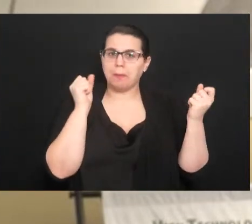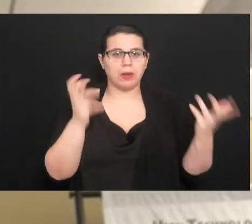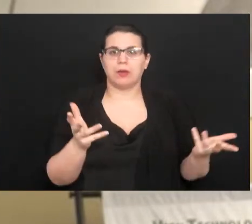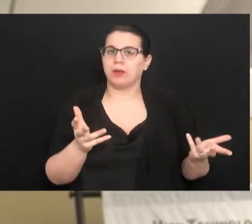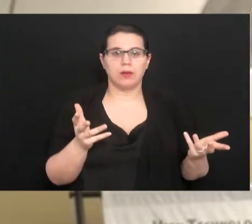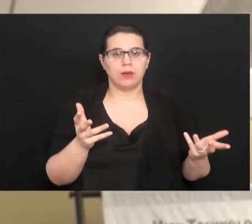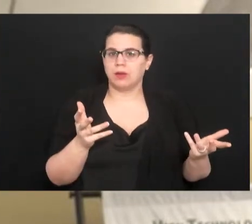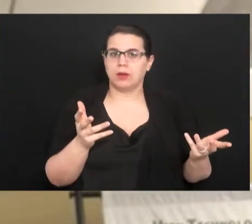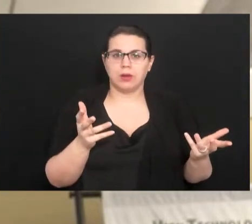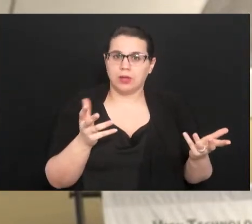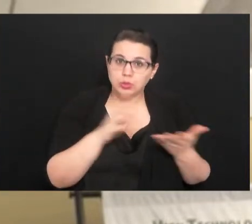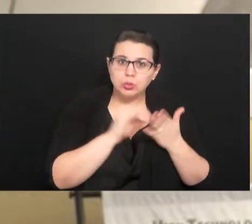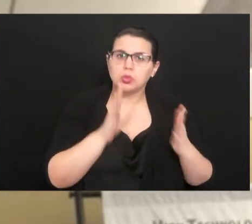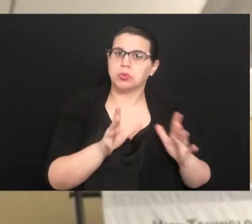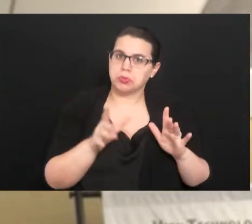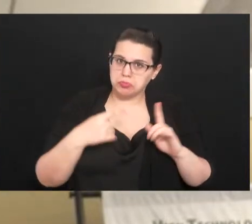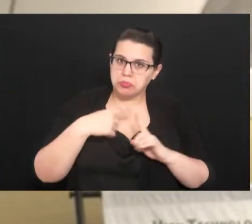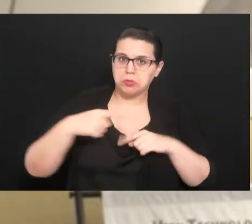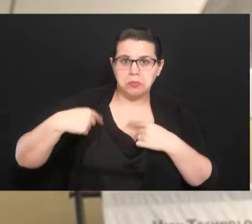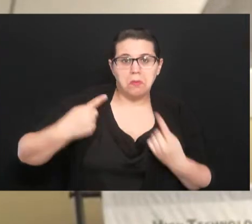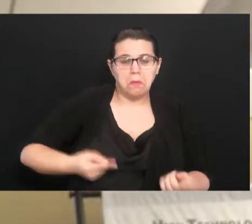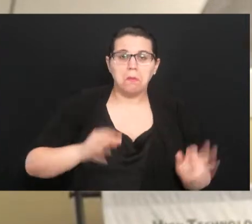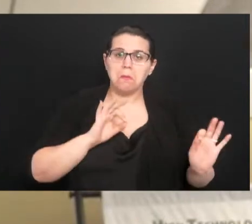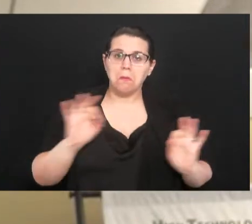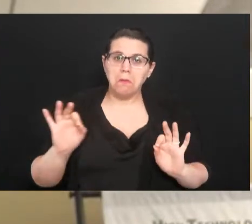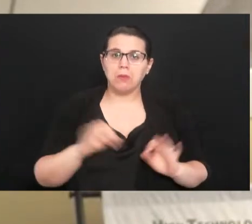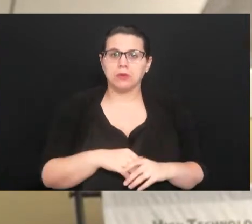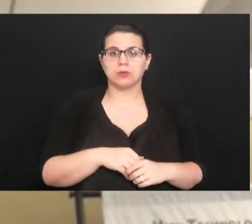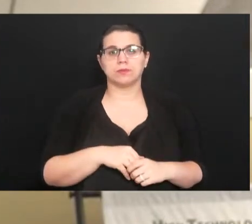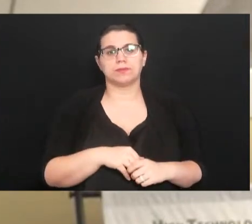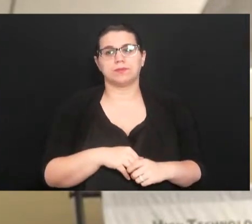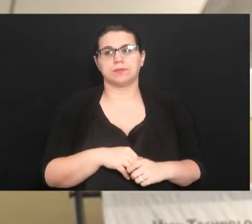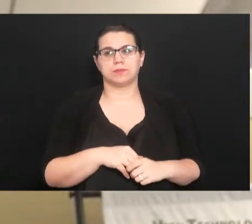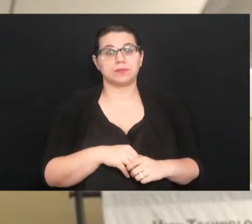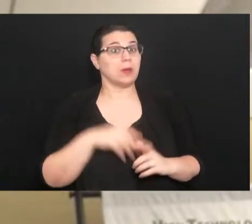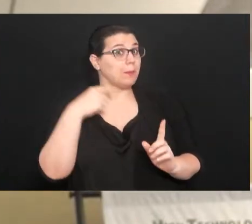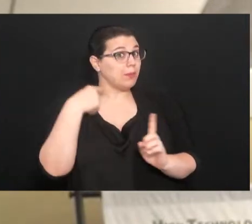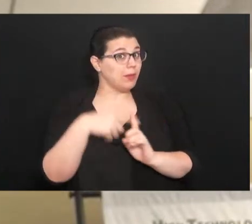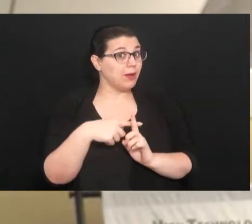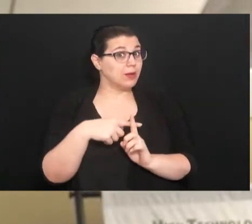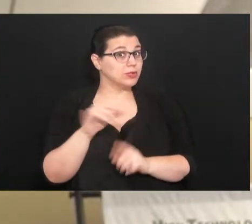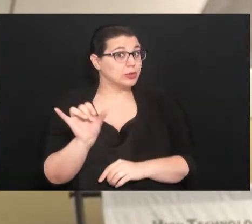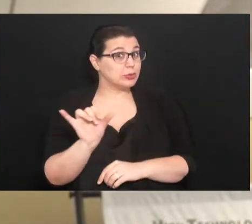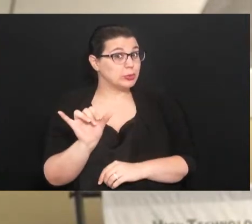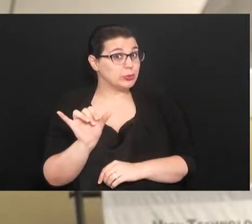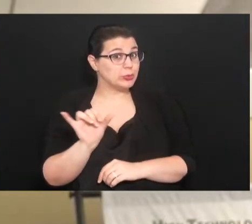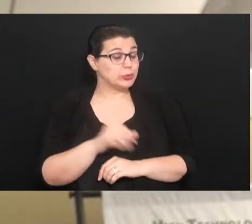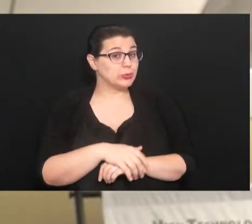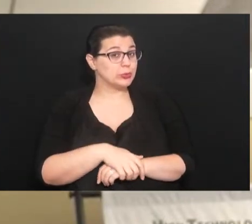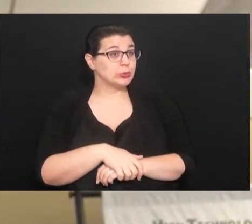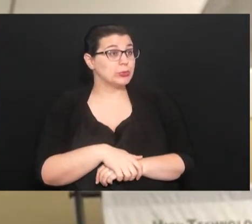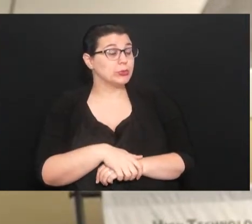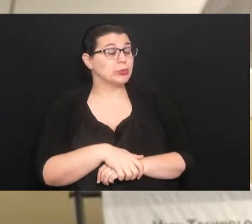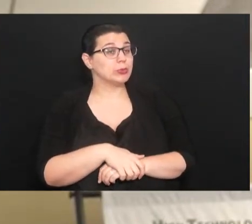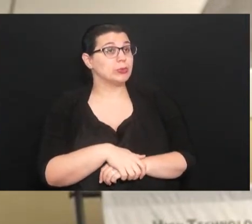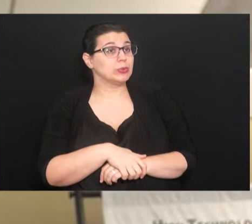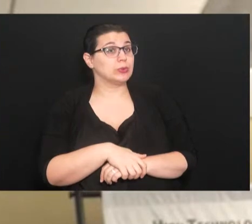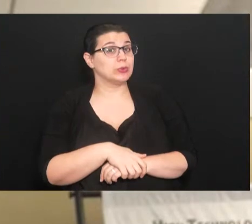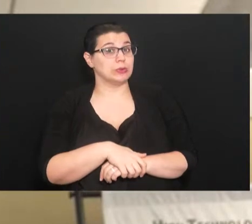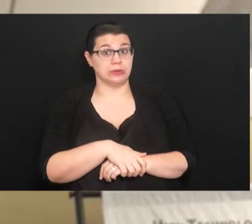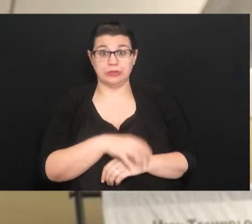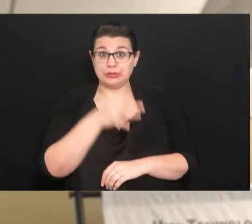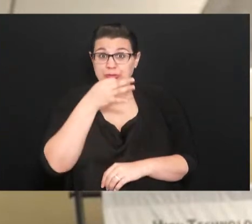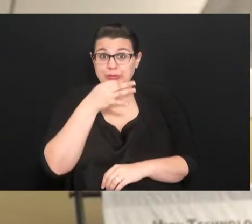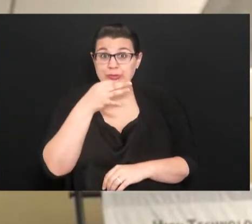those students. In addition to that, as we've pointed out, with winter